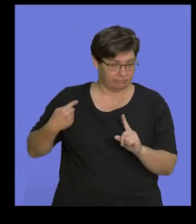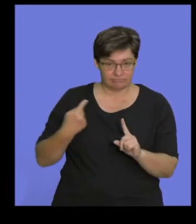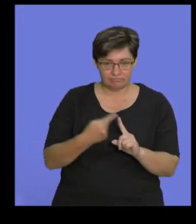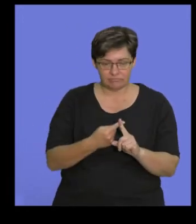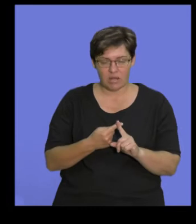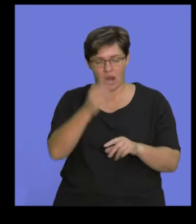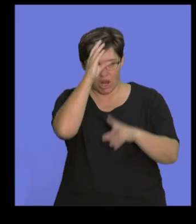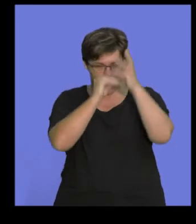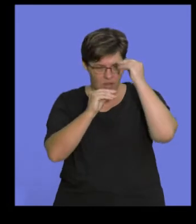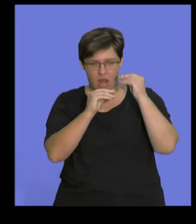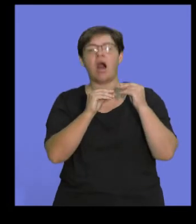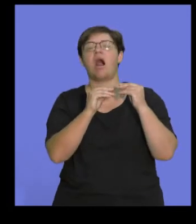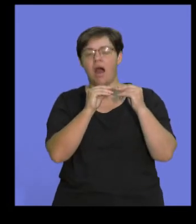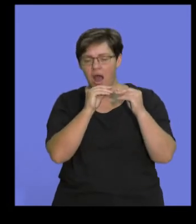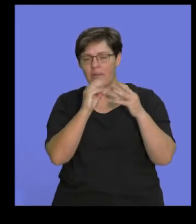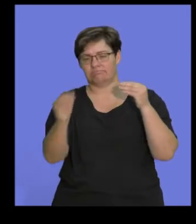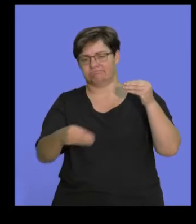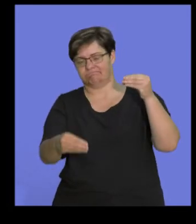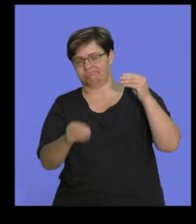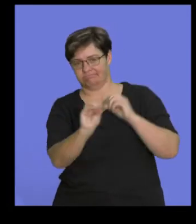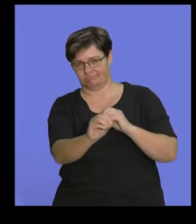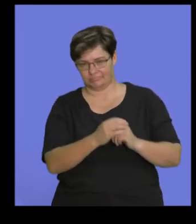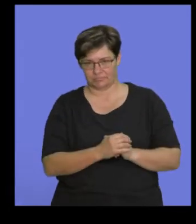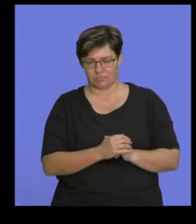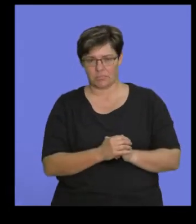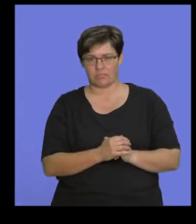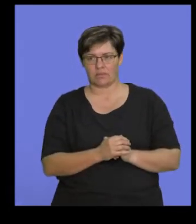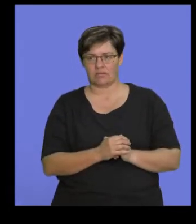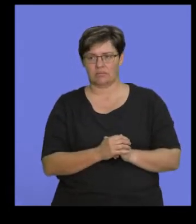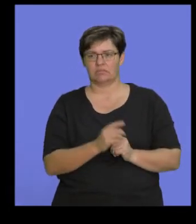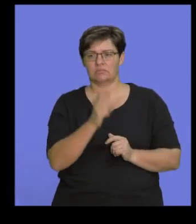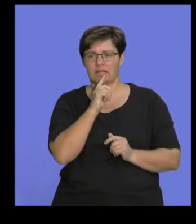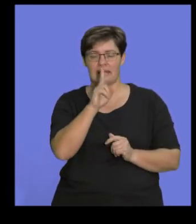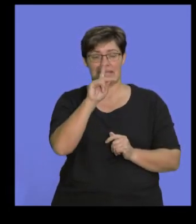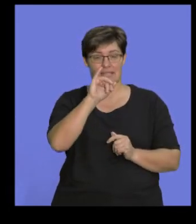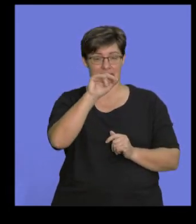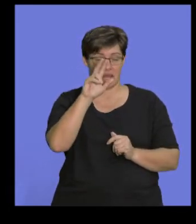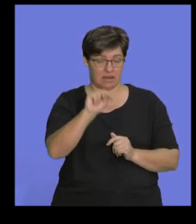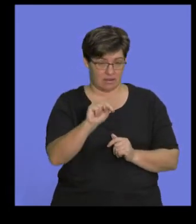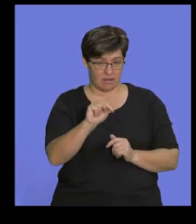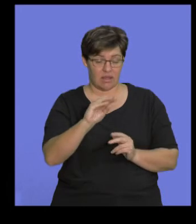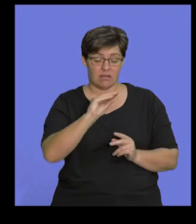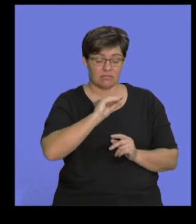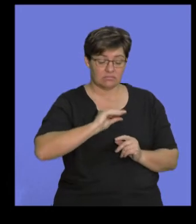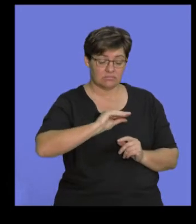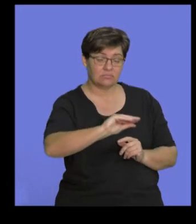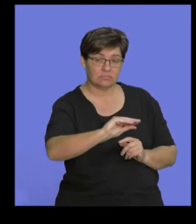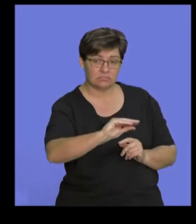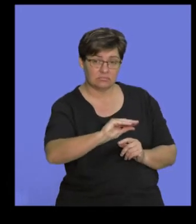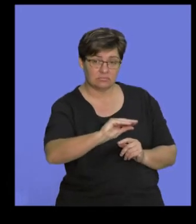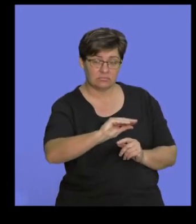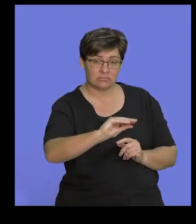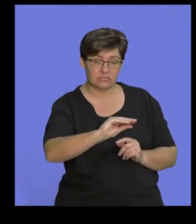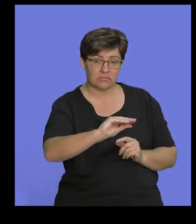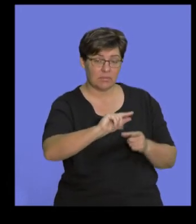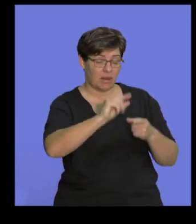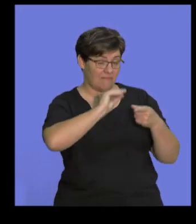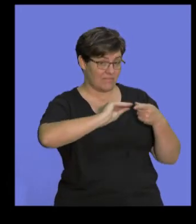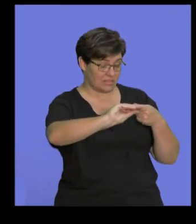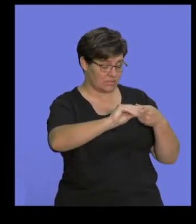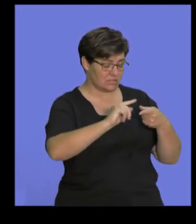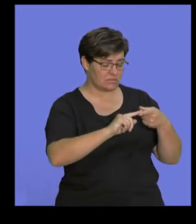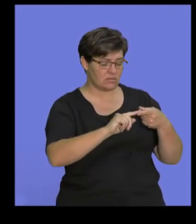substance to it. It says Kian invested an amount of, so this was an investment of an amount